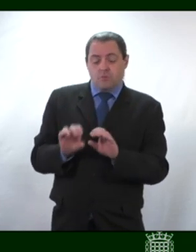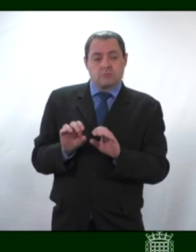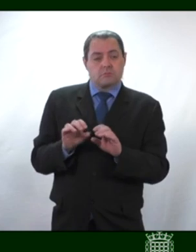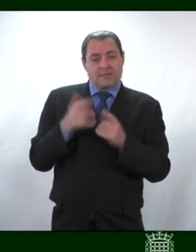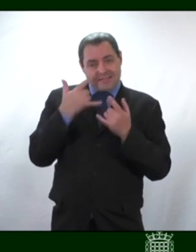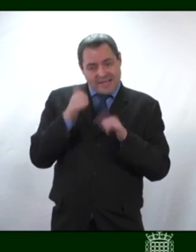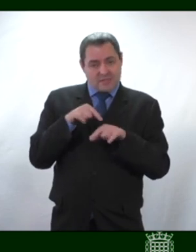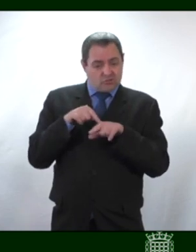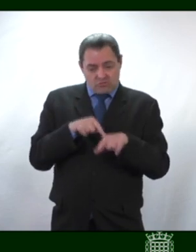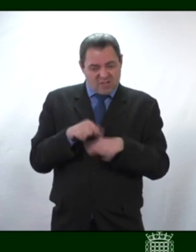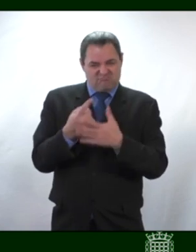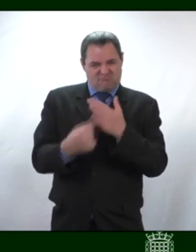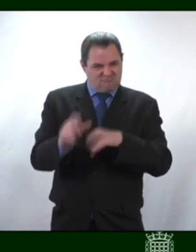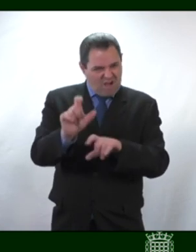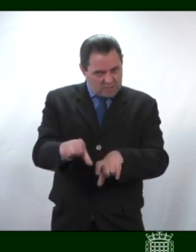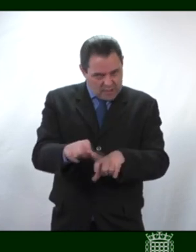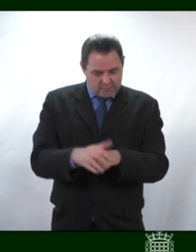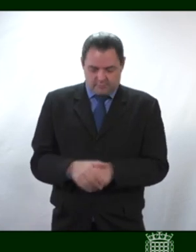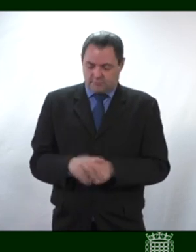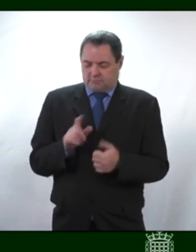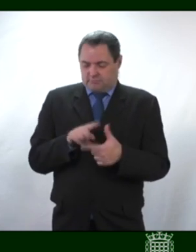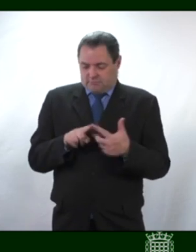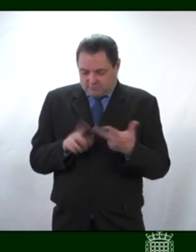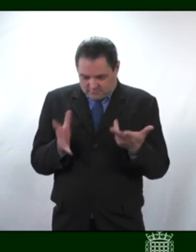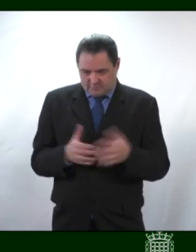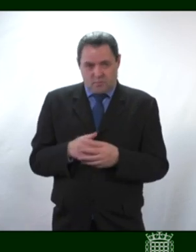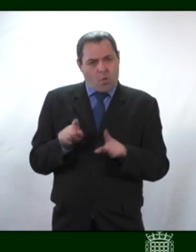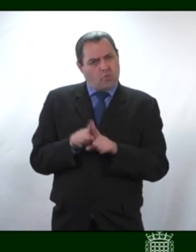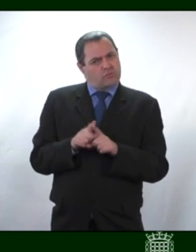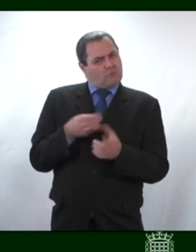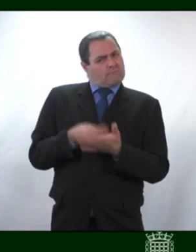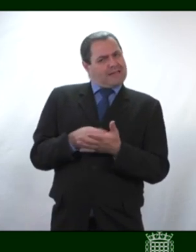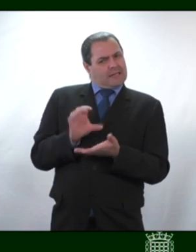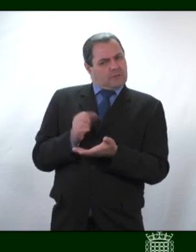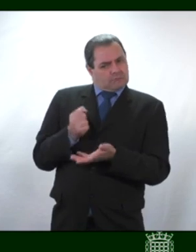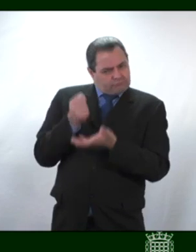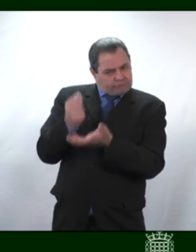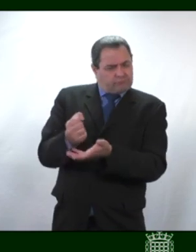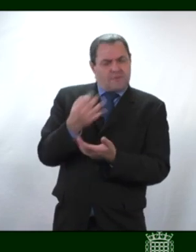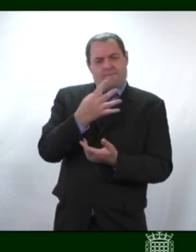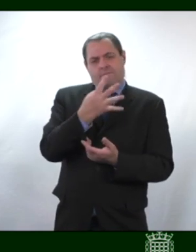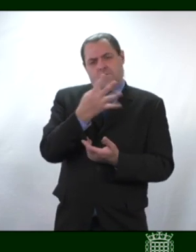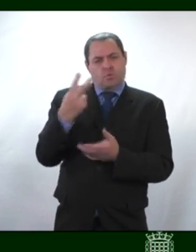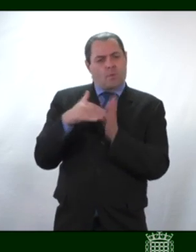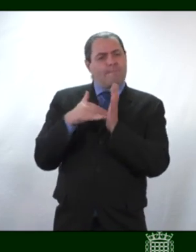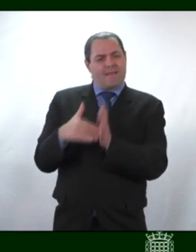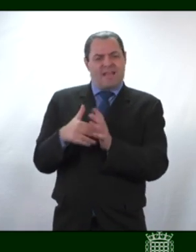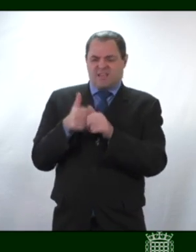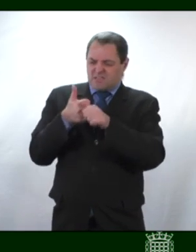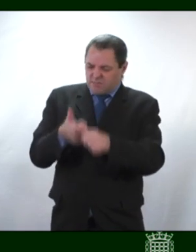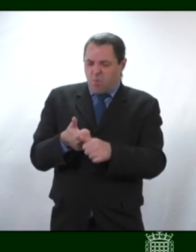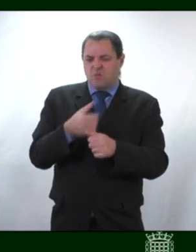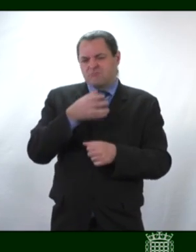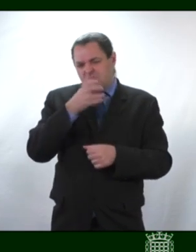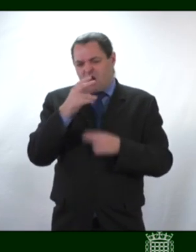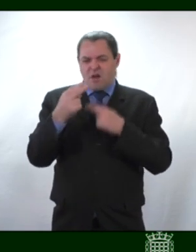trace and isolate system, as well as a substantial financial package of £42 million to support our hospitality sector, which